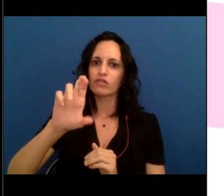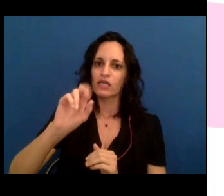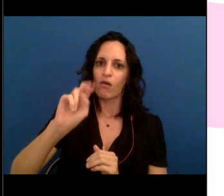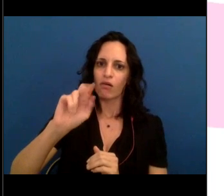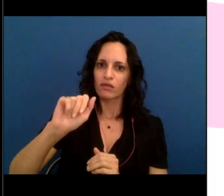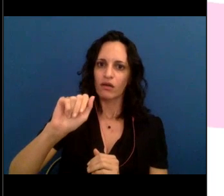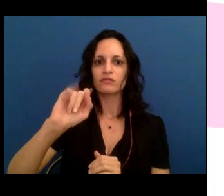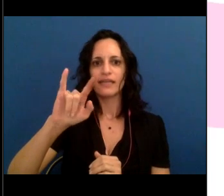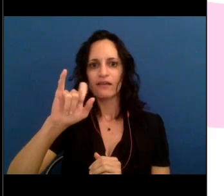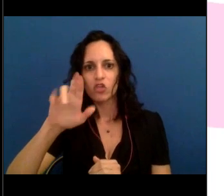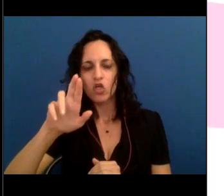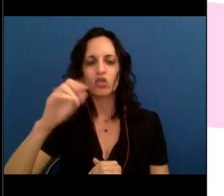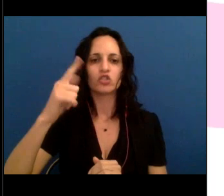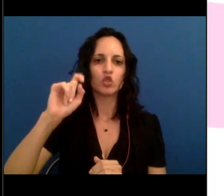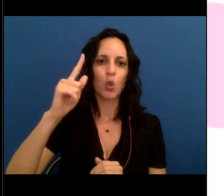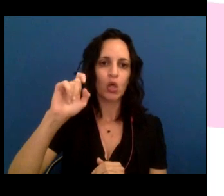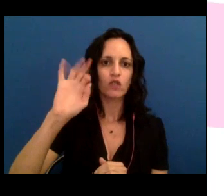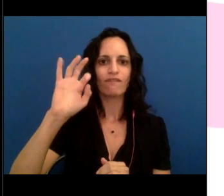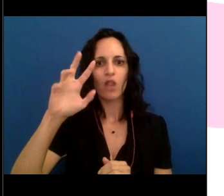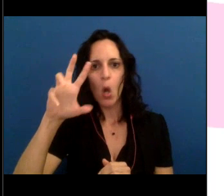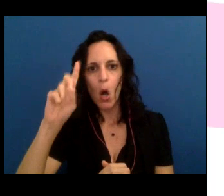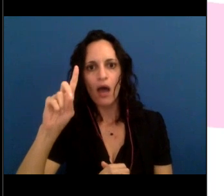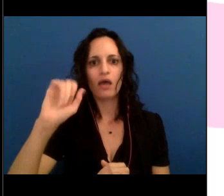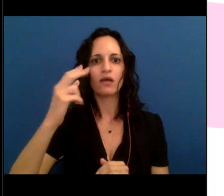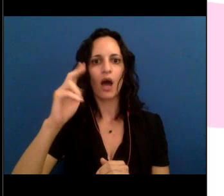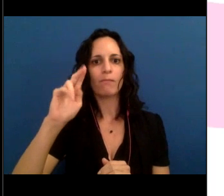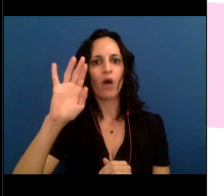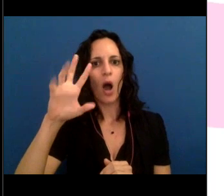among others, many, many, many others.